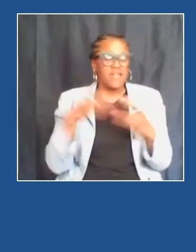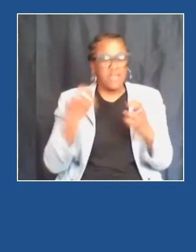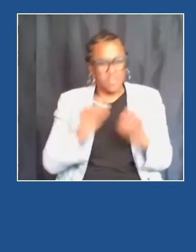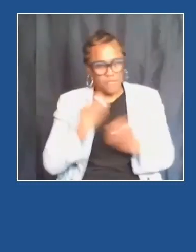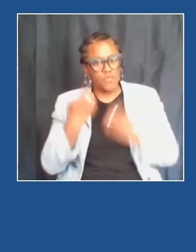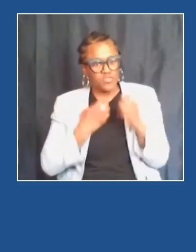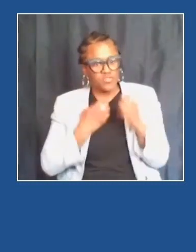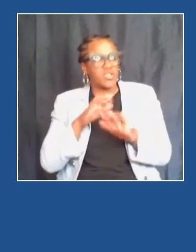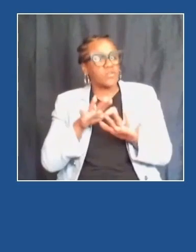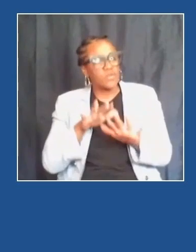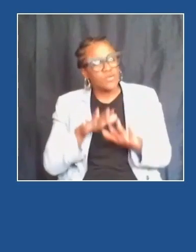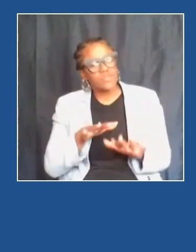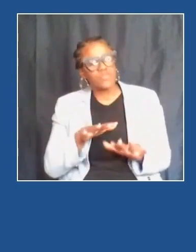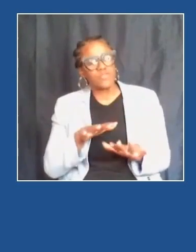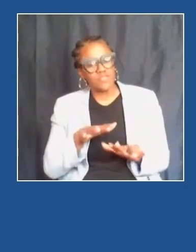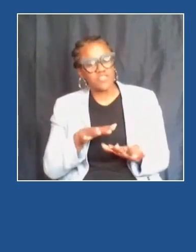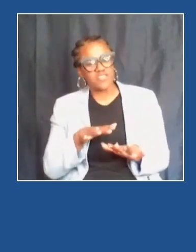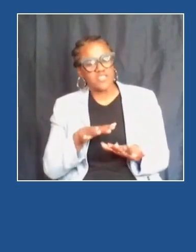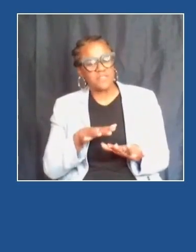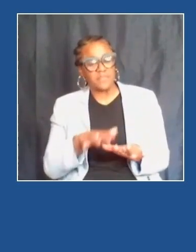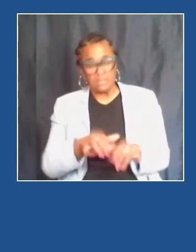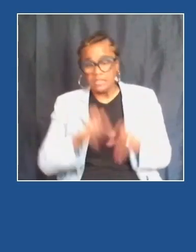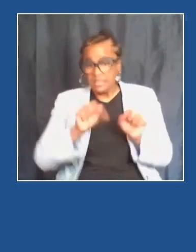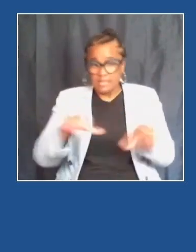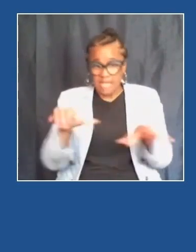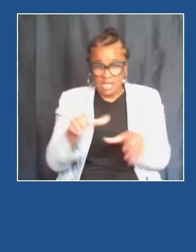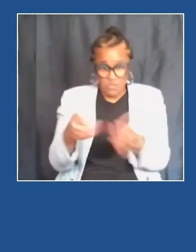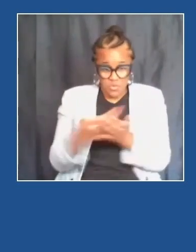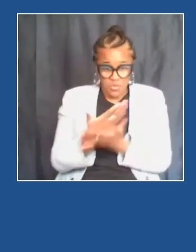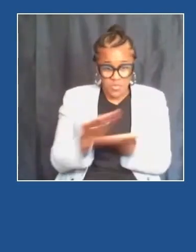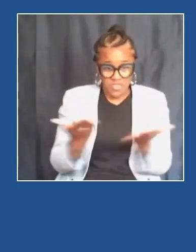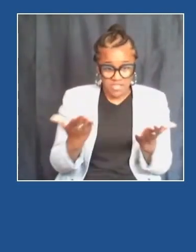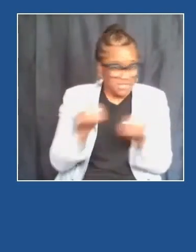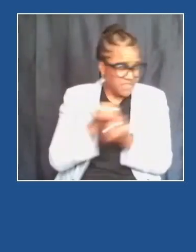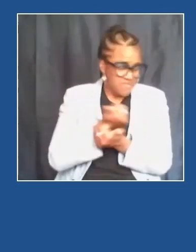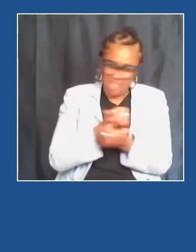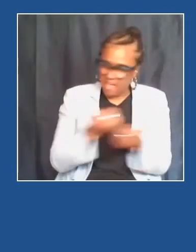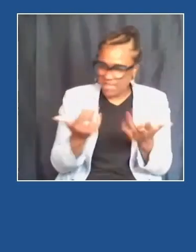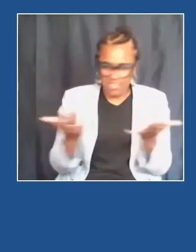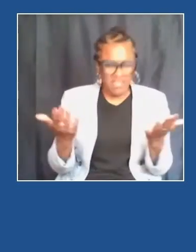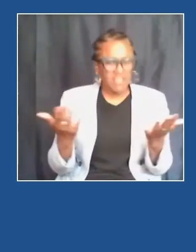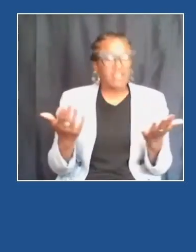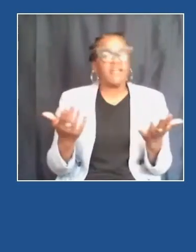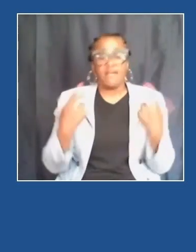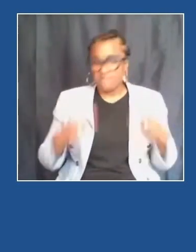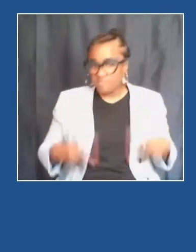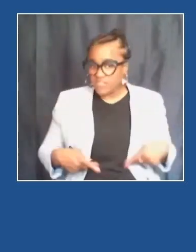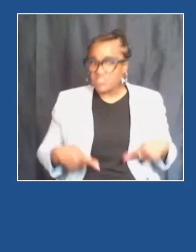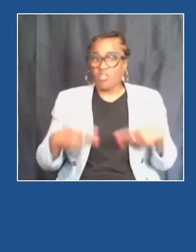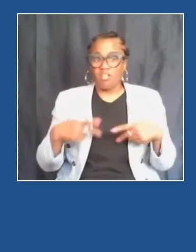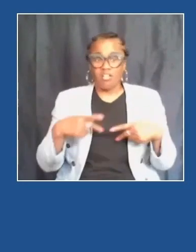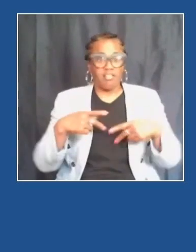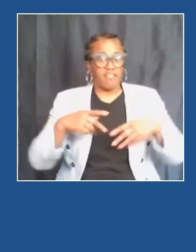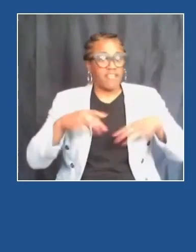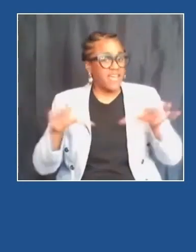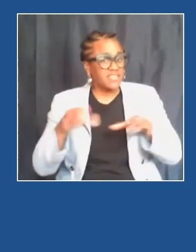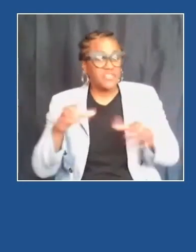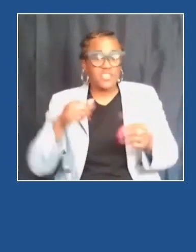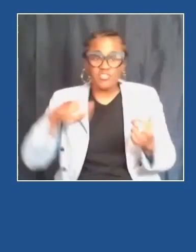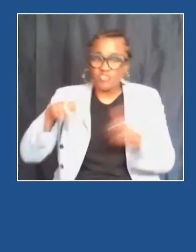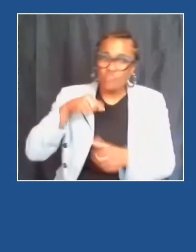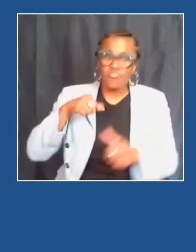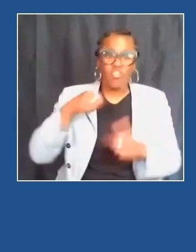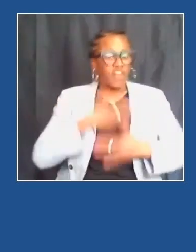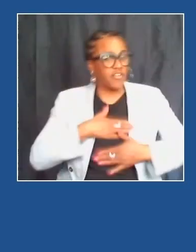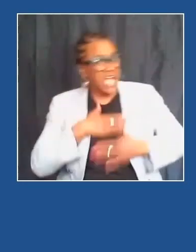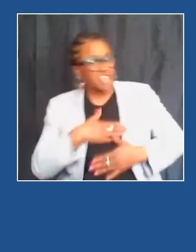soothed. We can also do new things of any kind, whether they're physical activities, social,